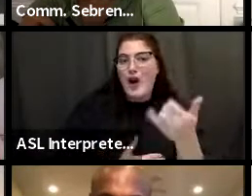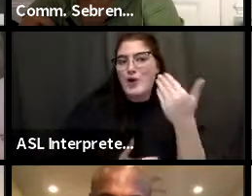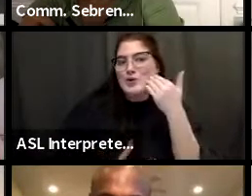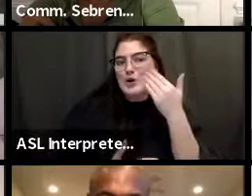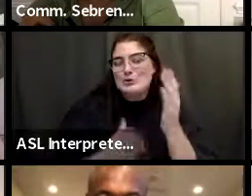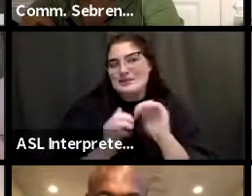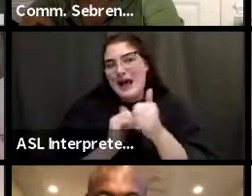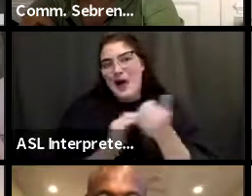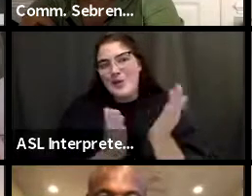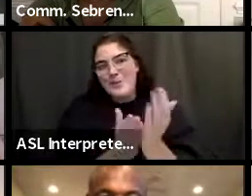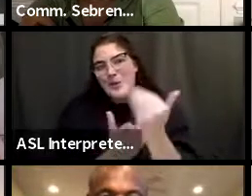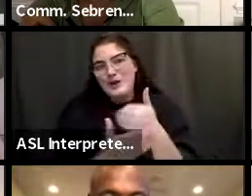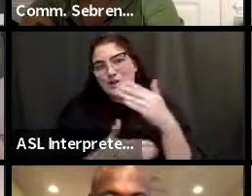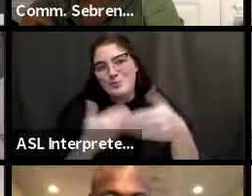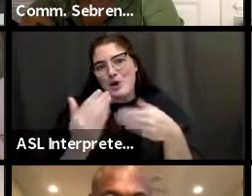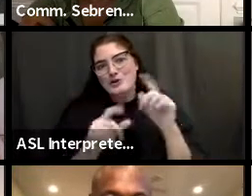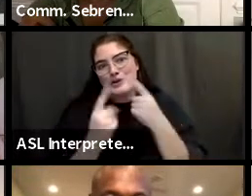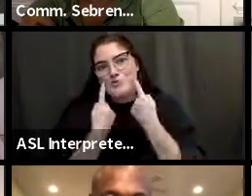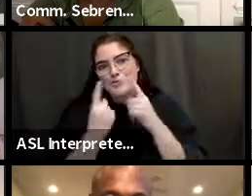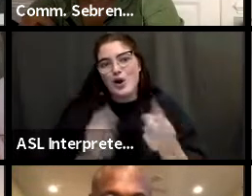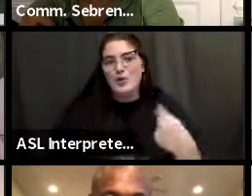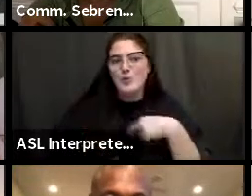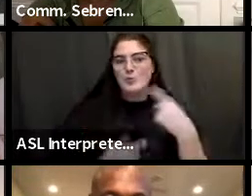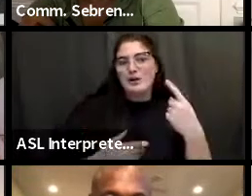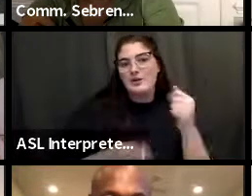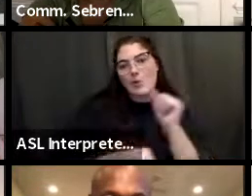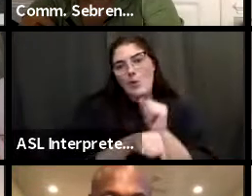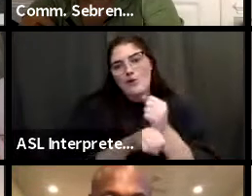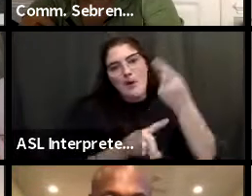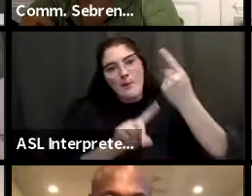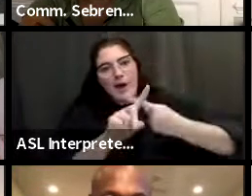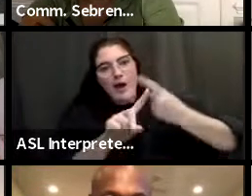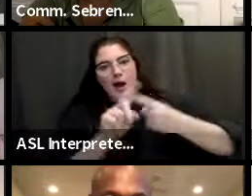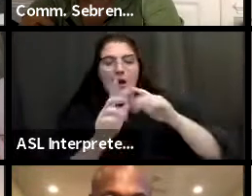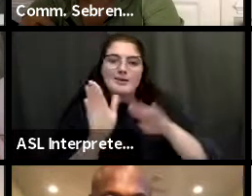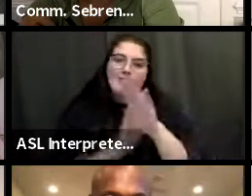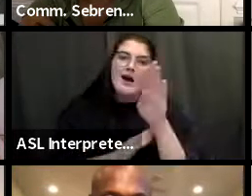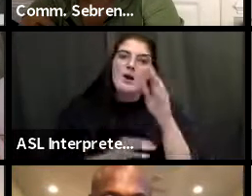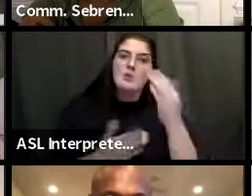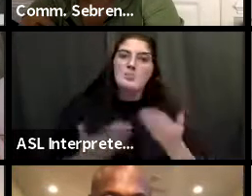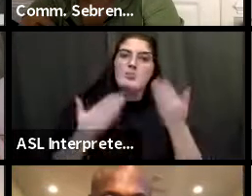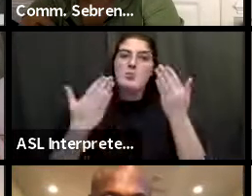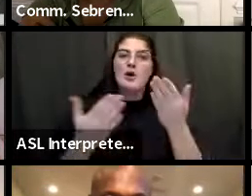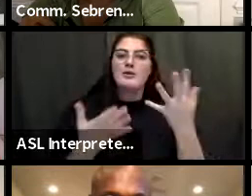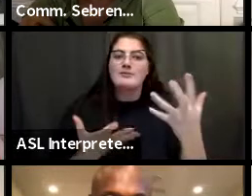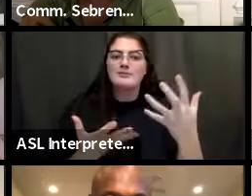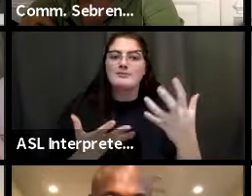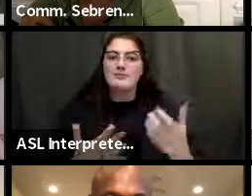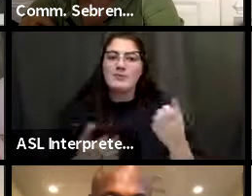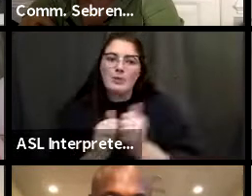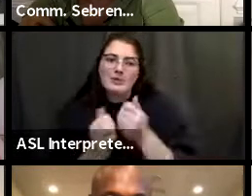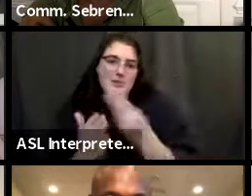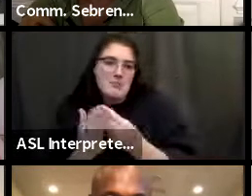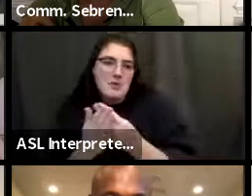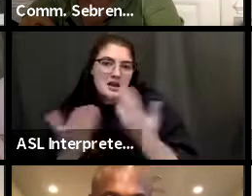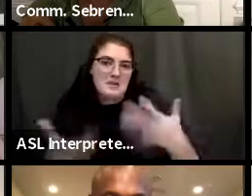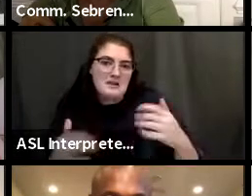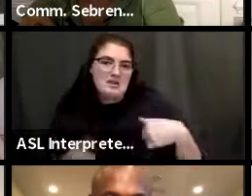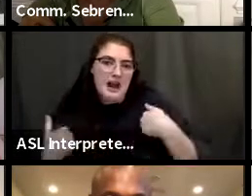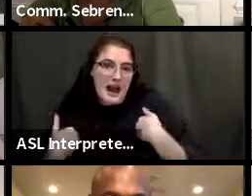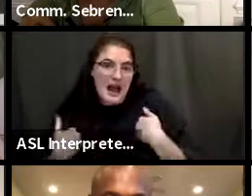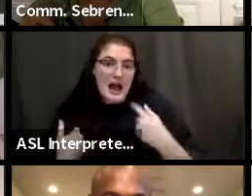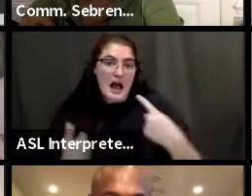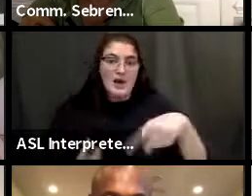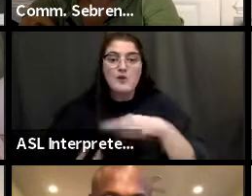spend months developing proposals given the revenue that we have. We present